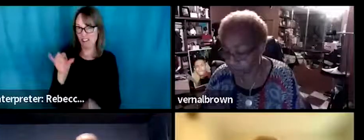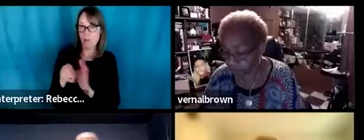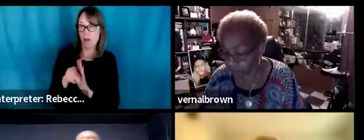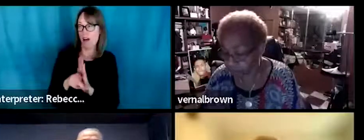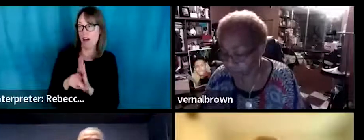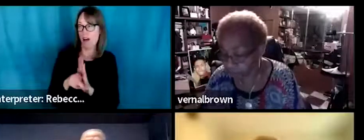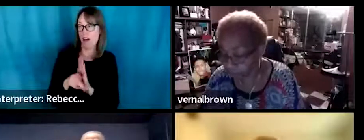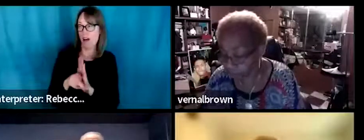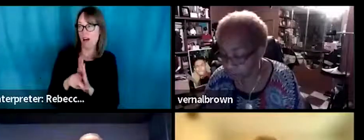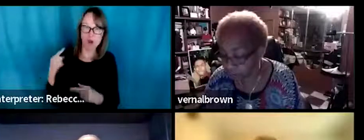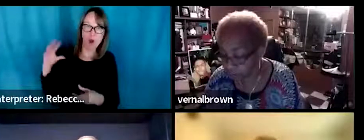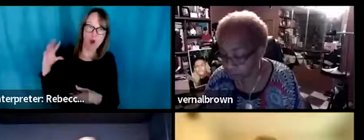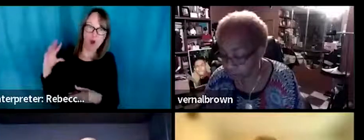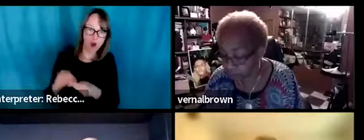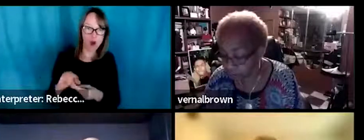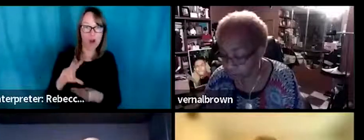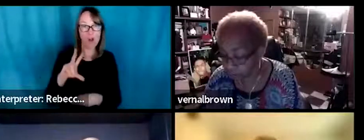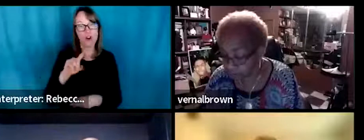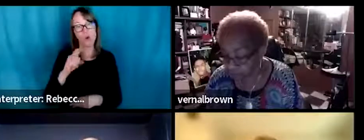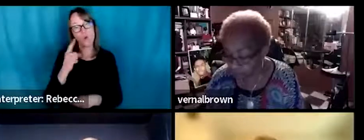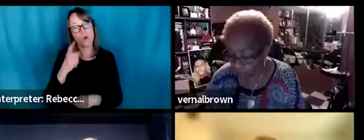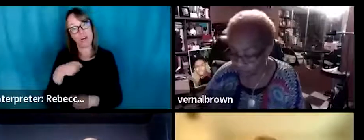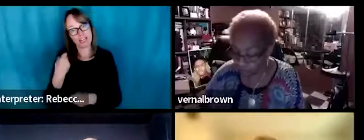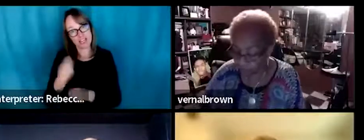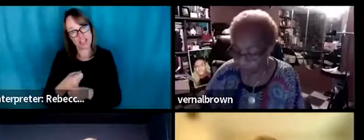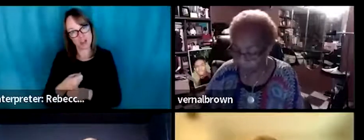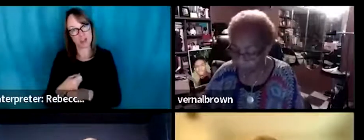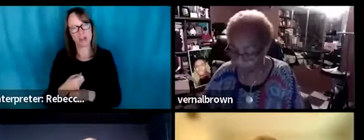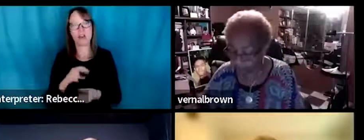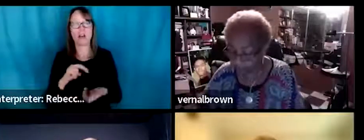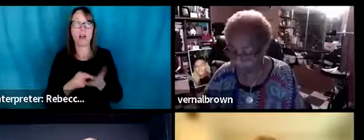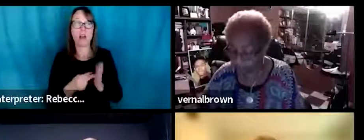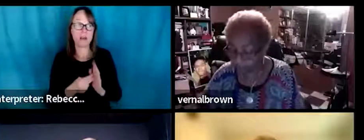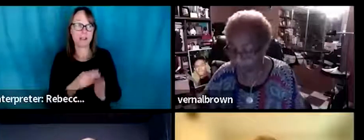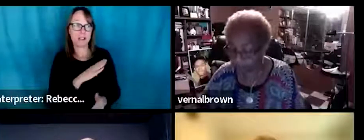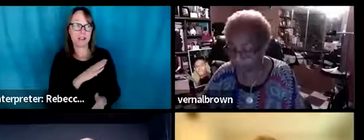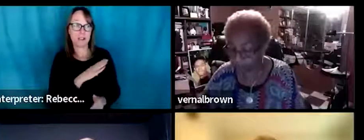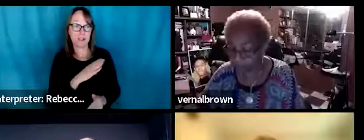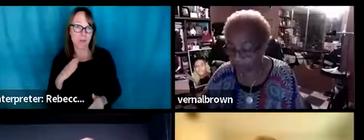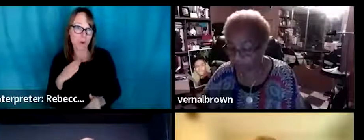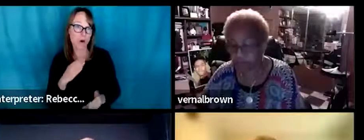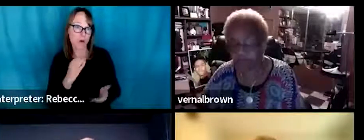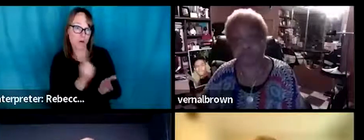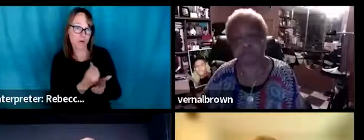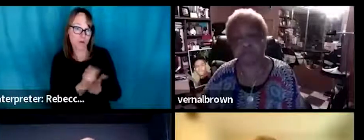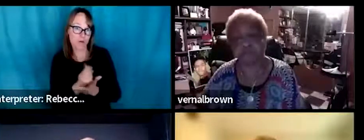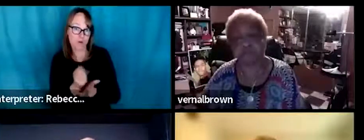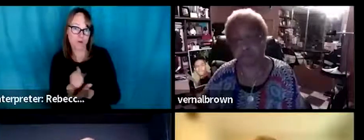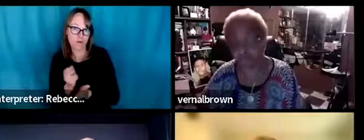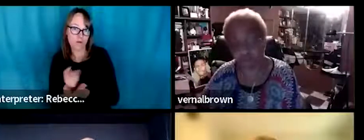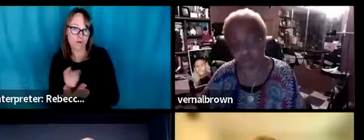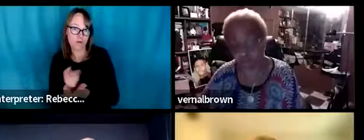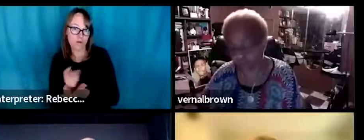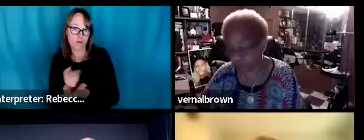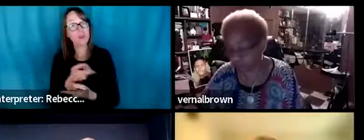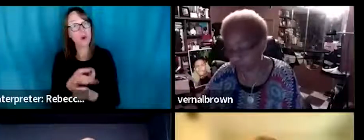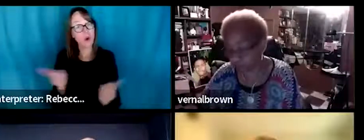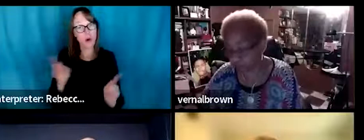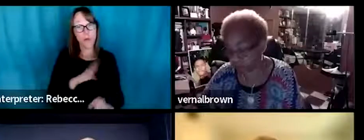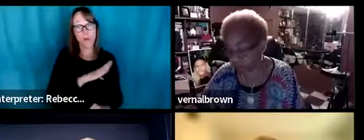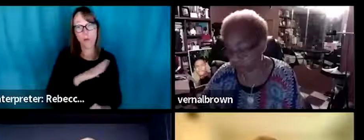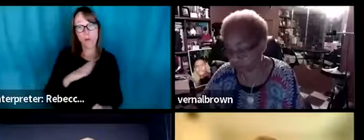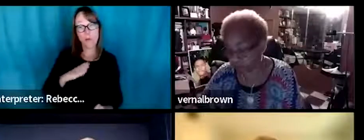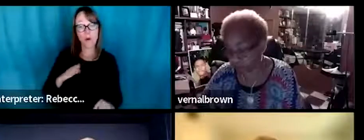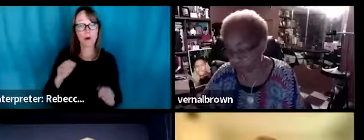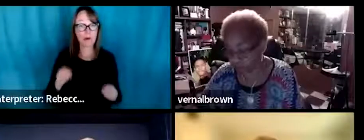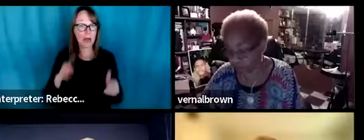over time getting more and more things approved by the board. And so it's up to the board to decide if they want to continue to see the level